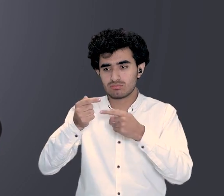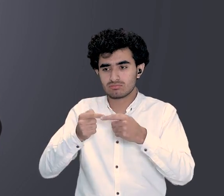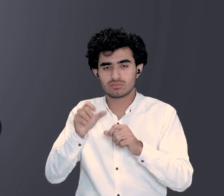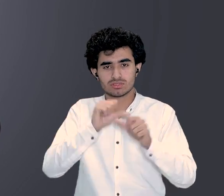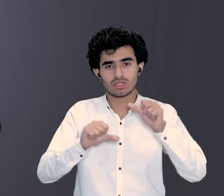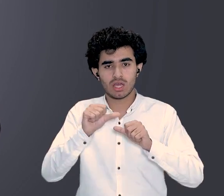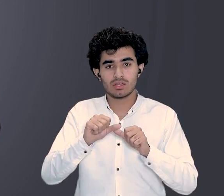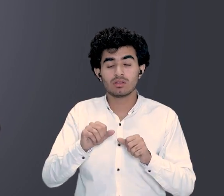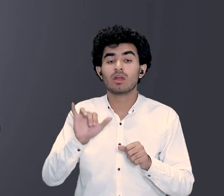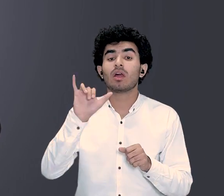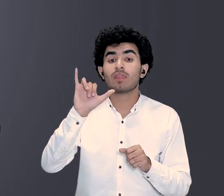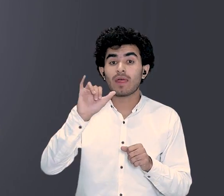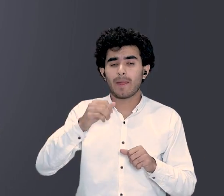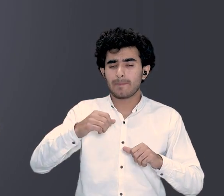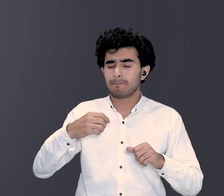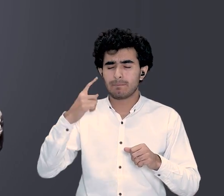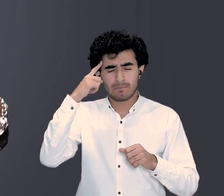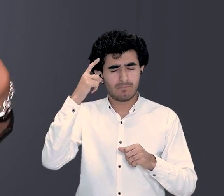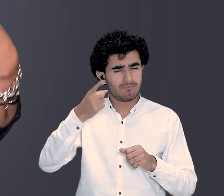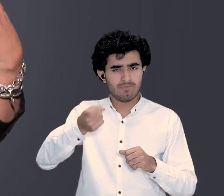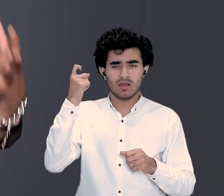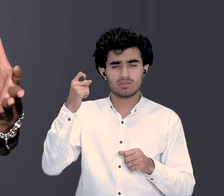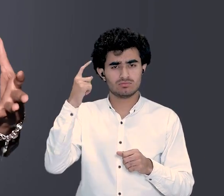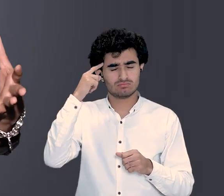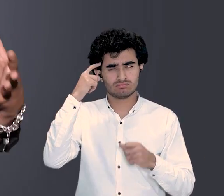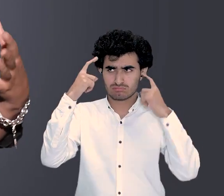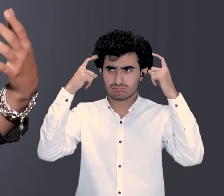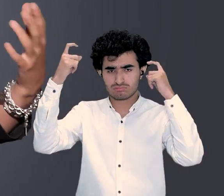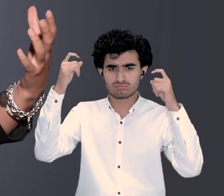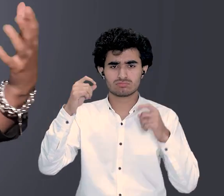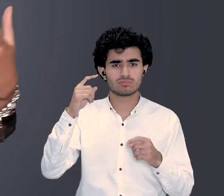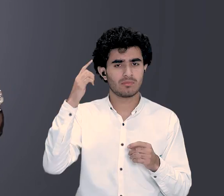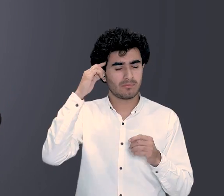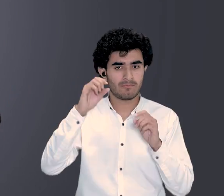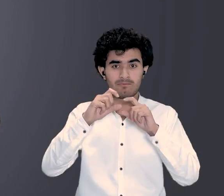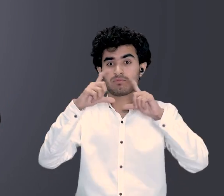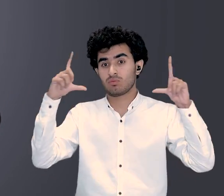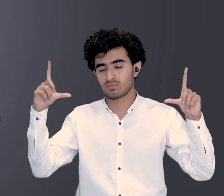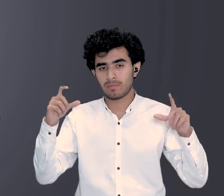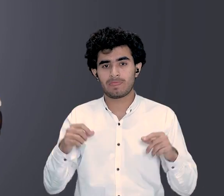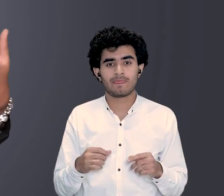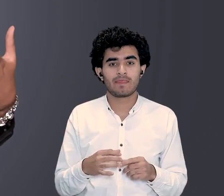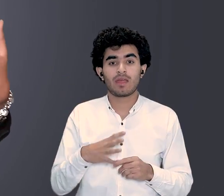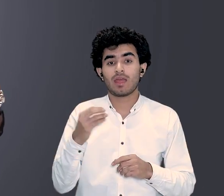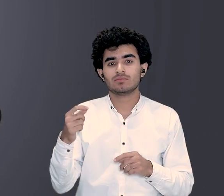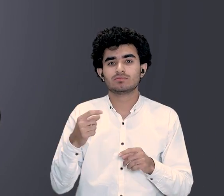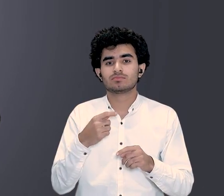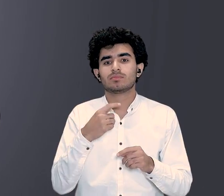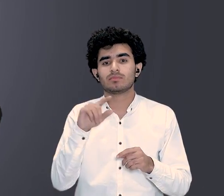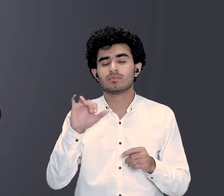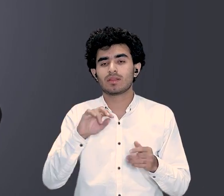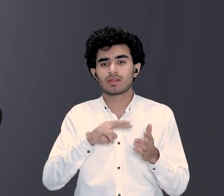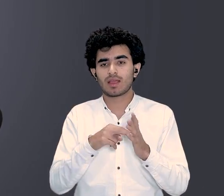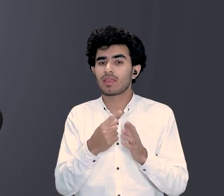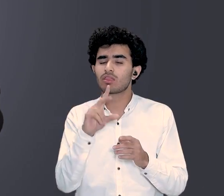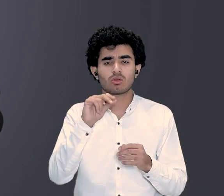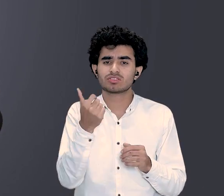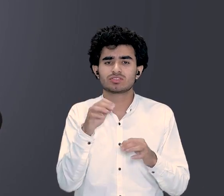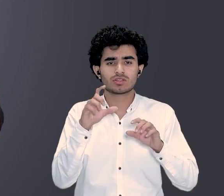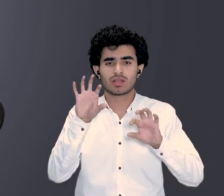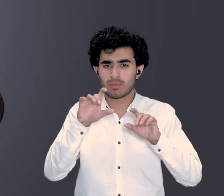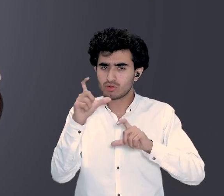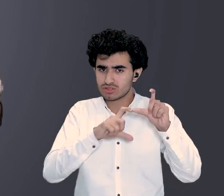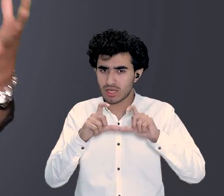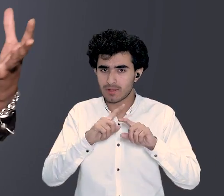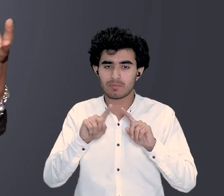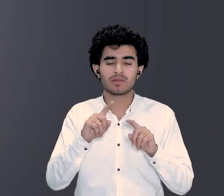smarter, not just in programming, but in other subjects like math, even English,